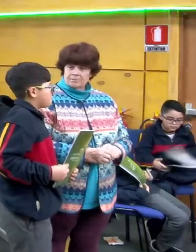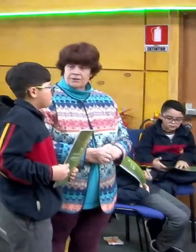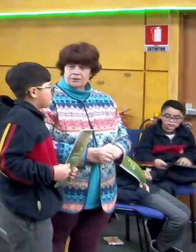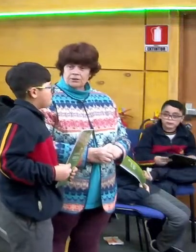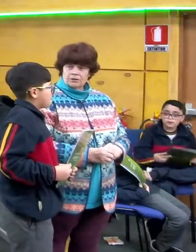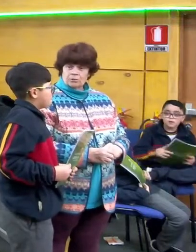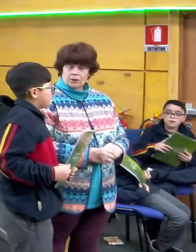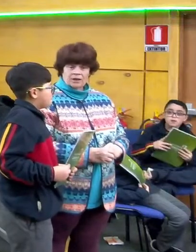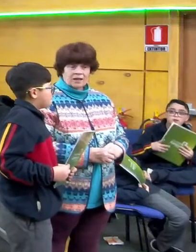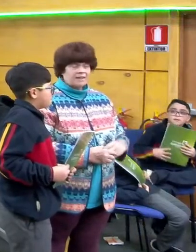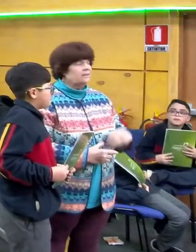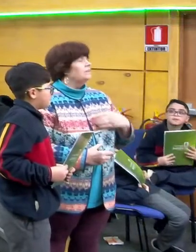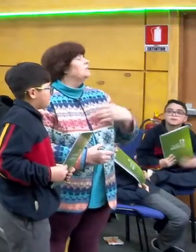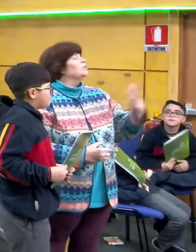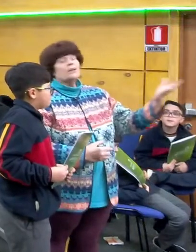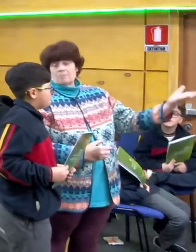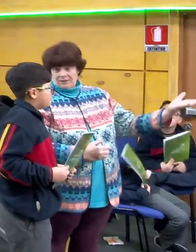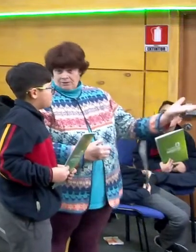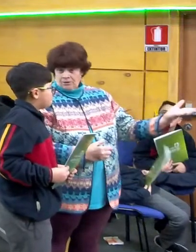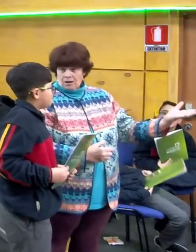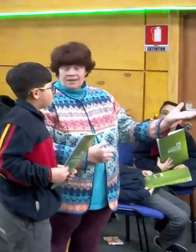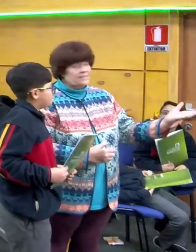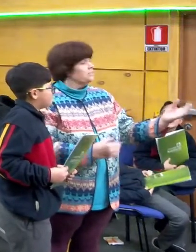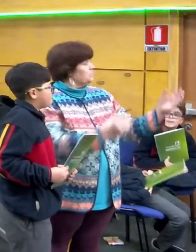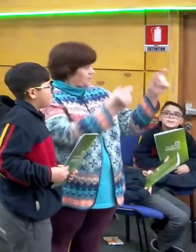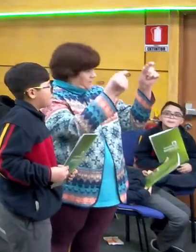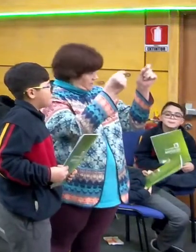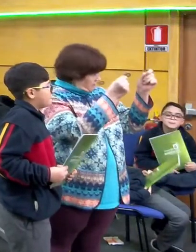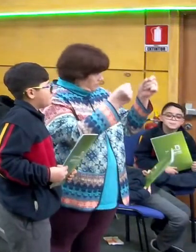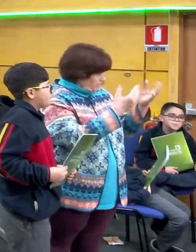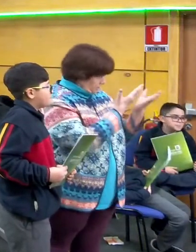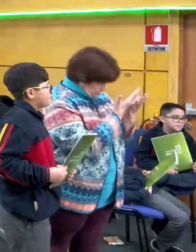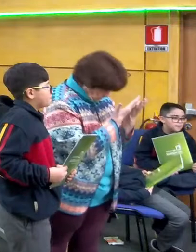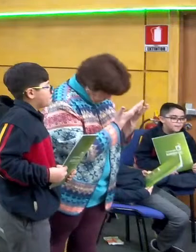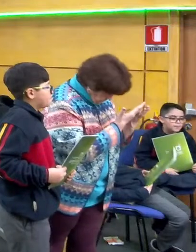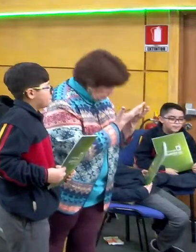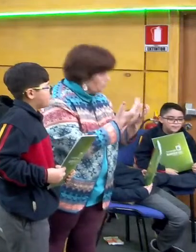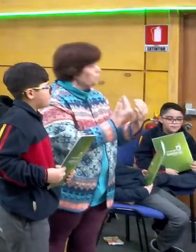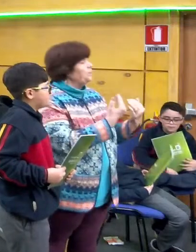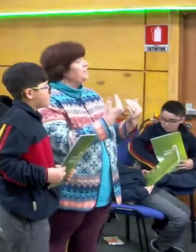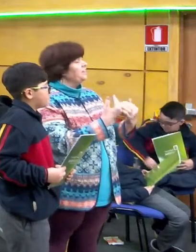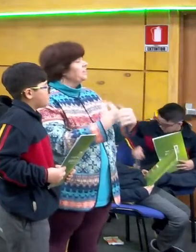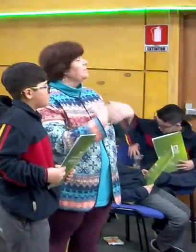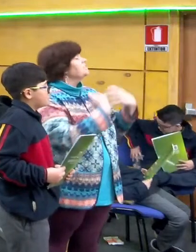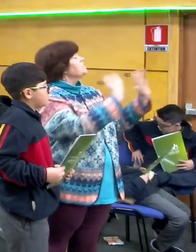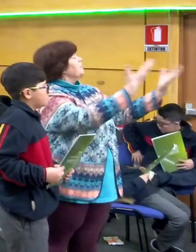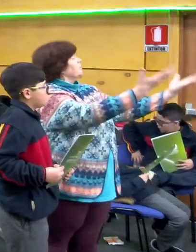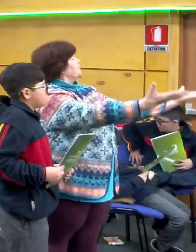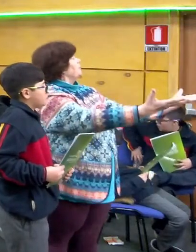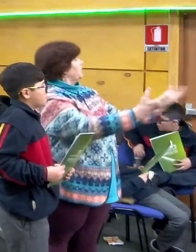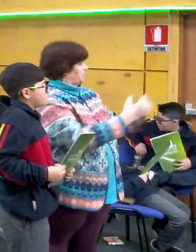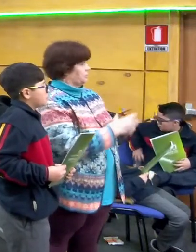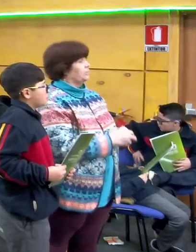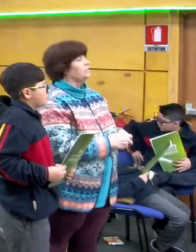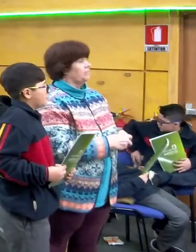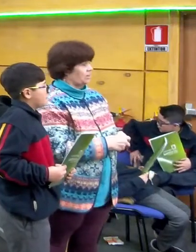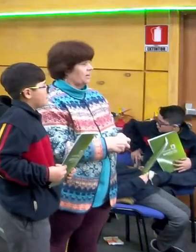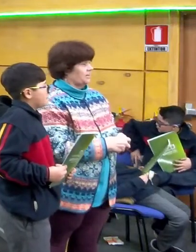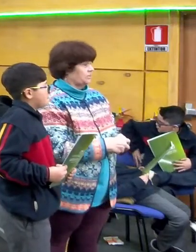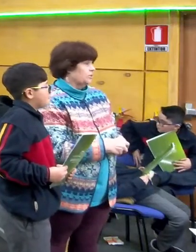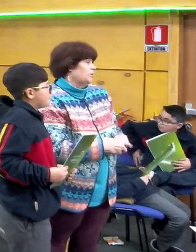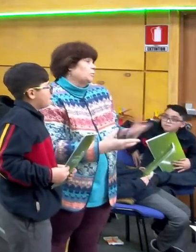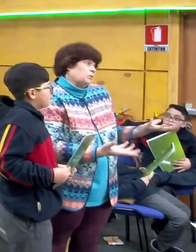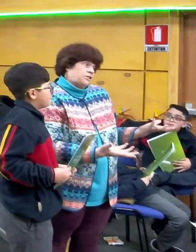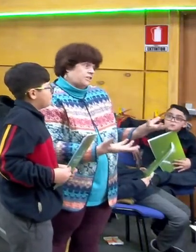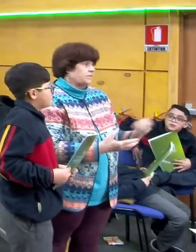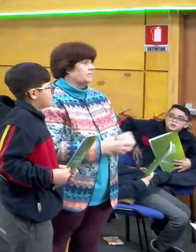Probably something to work on, look up at your audience because he's still reading instead of engaging the